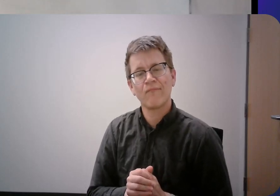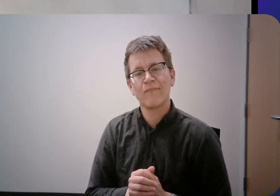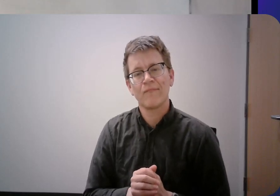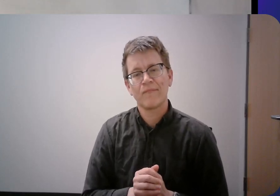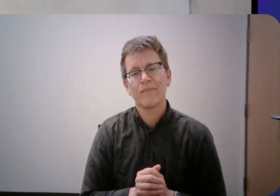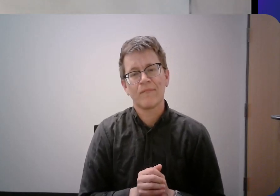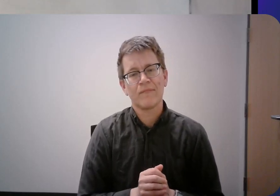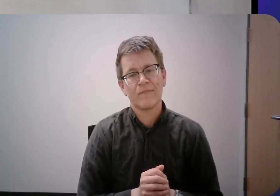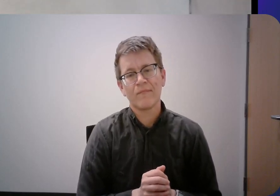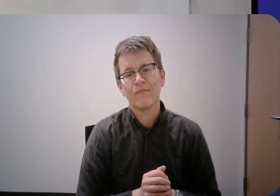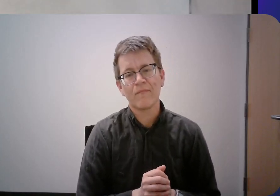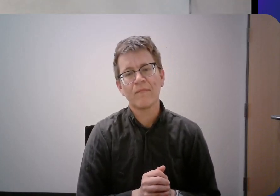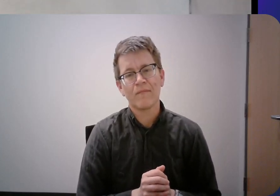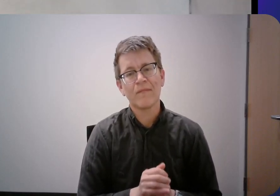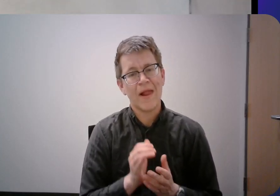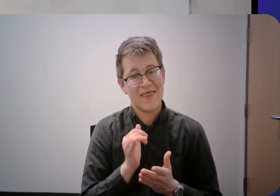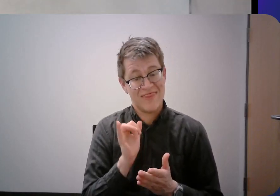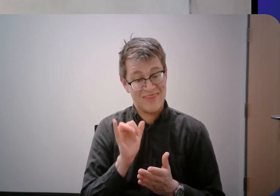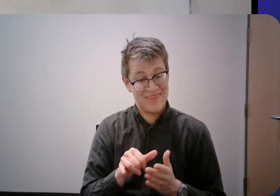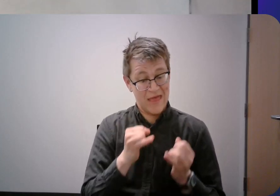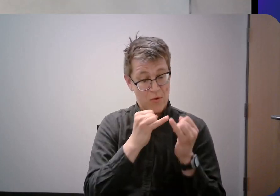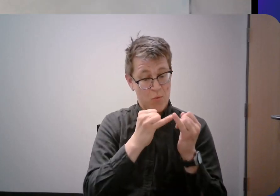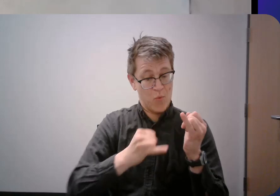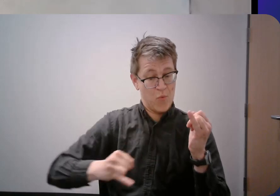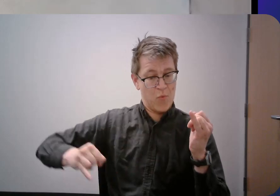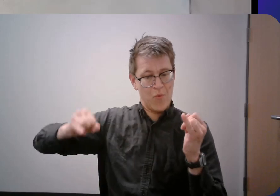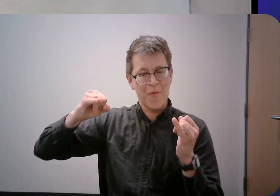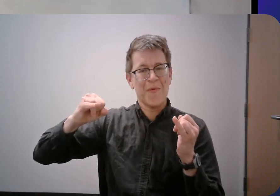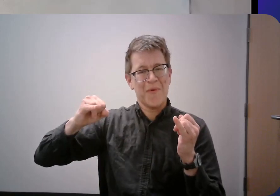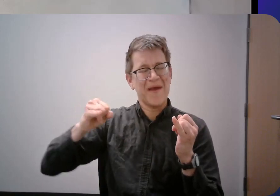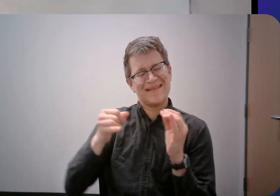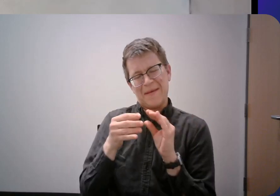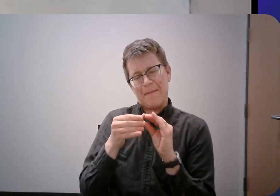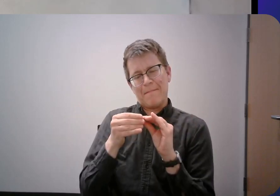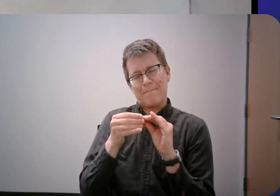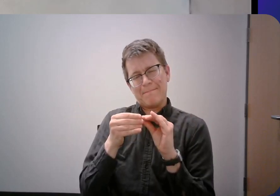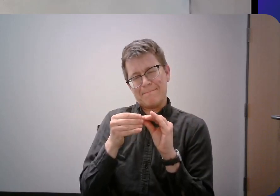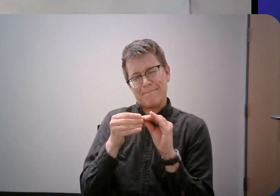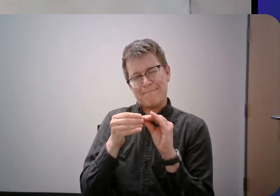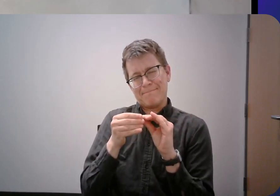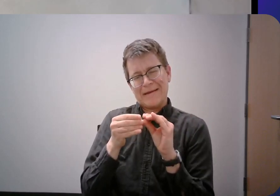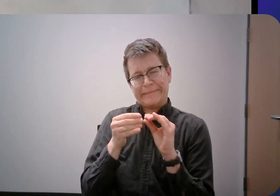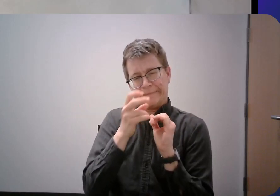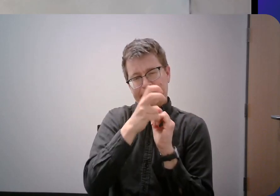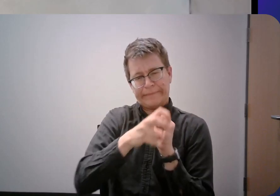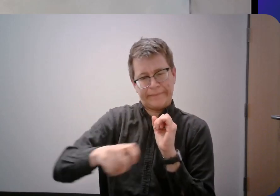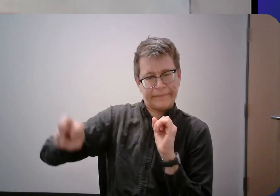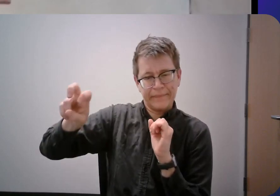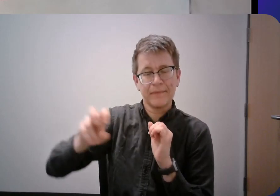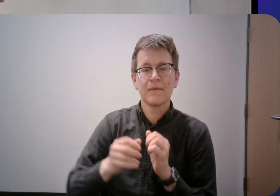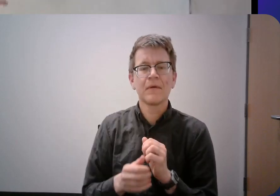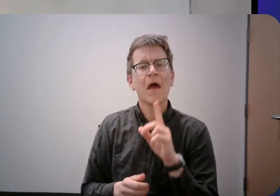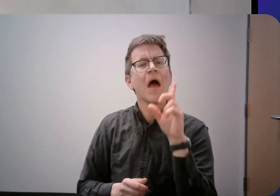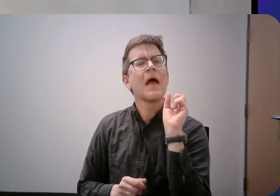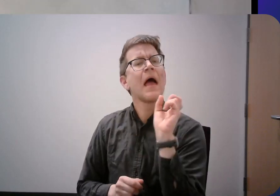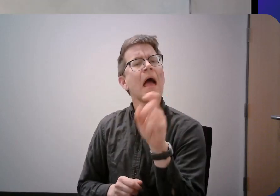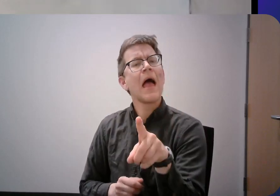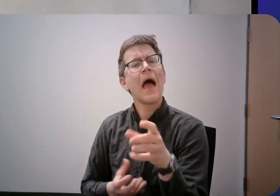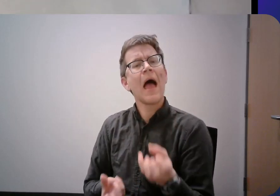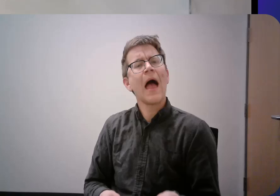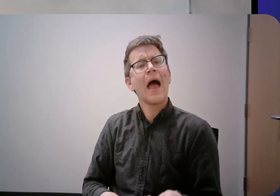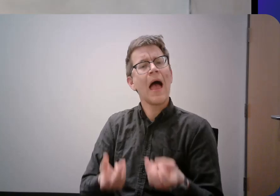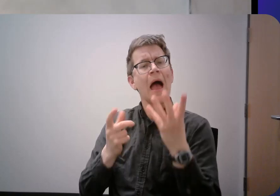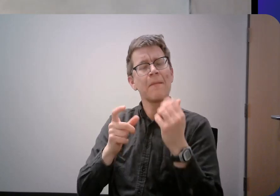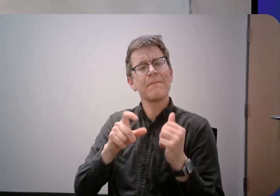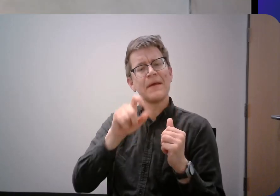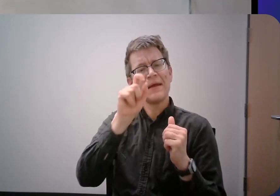size. 100. 100? Come on. You can do better than that. And If I really work now, come on, look